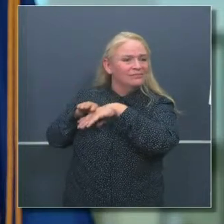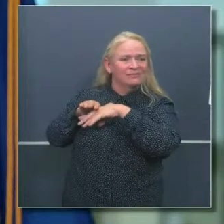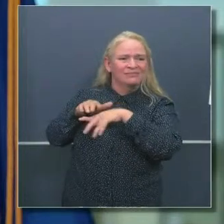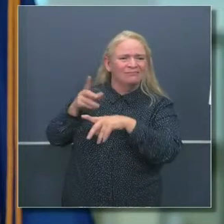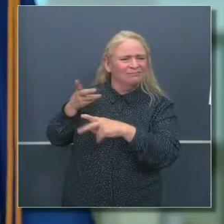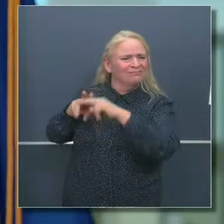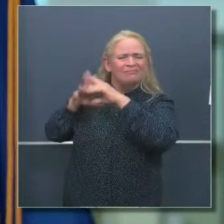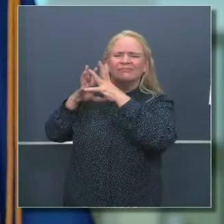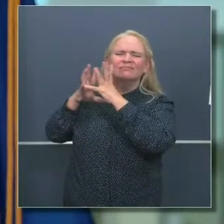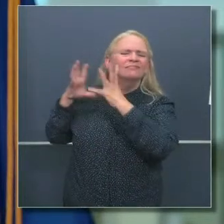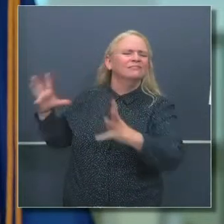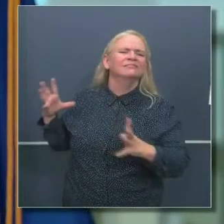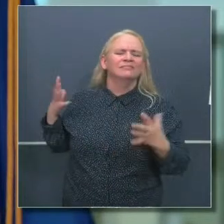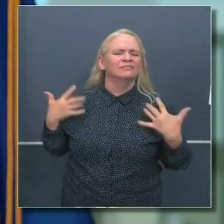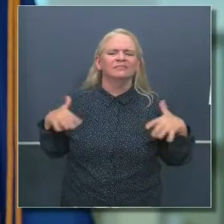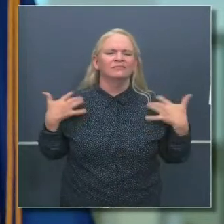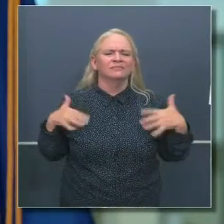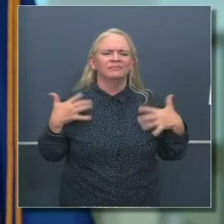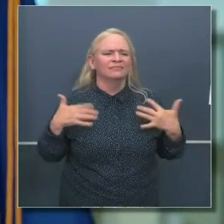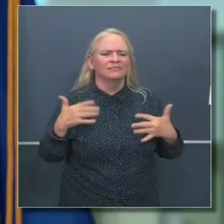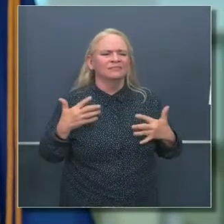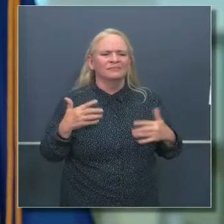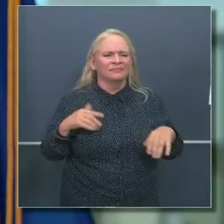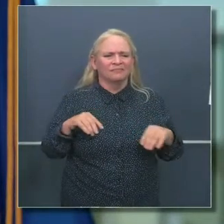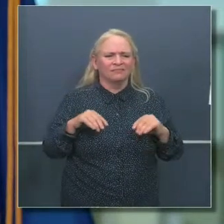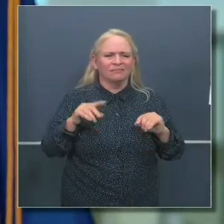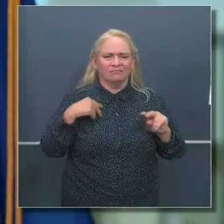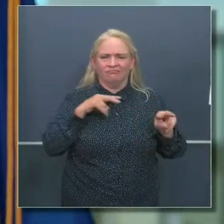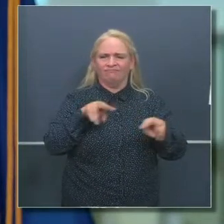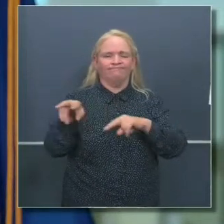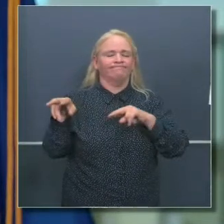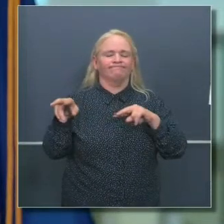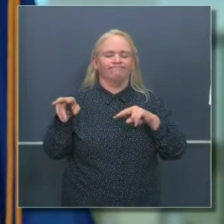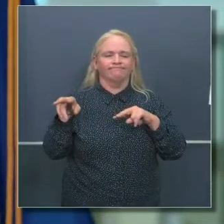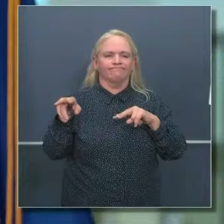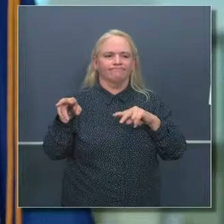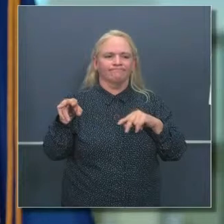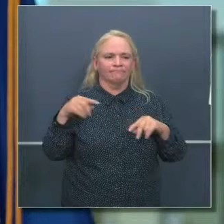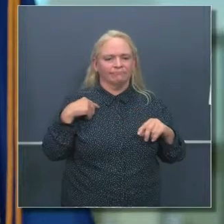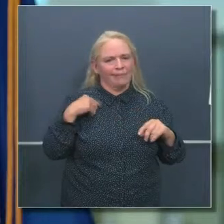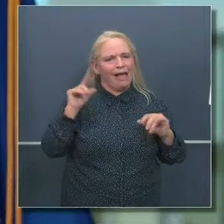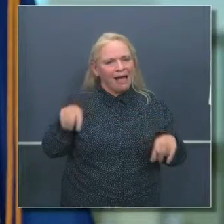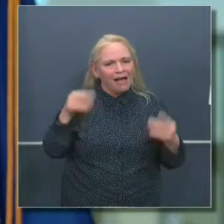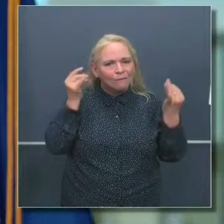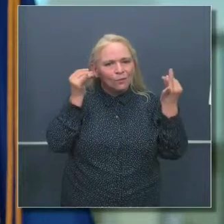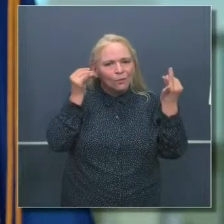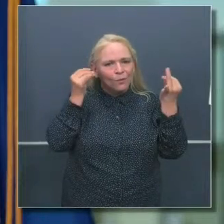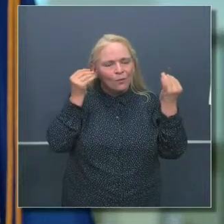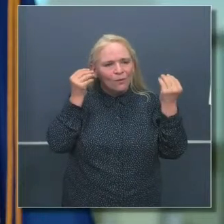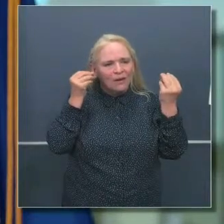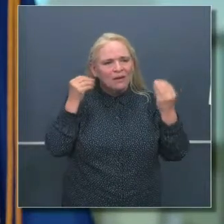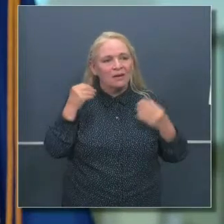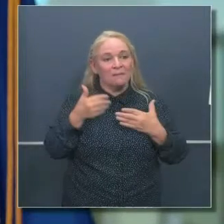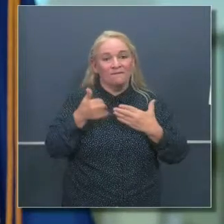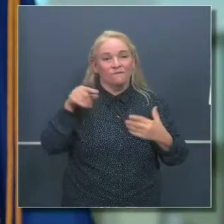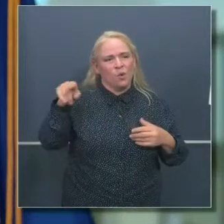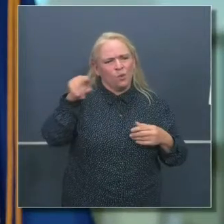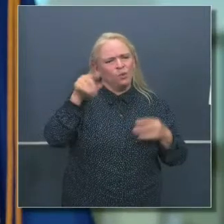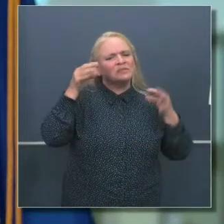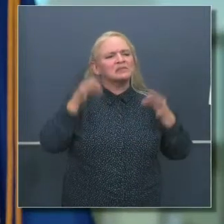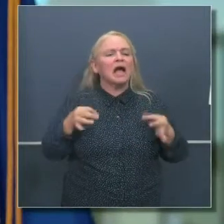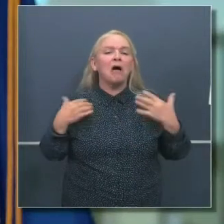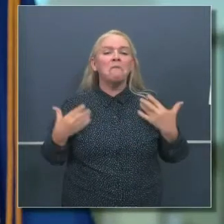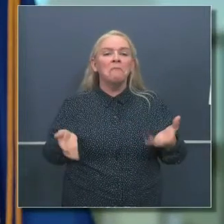few weeks. Consider that when you go about coming together, perhaps with members of your family